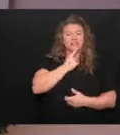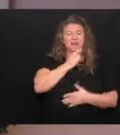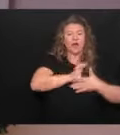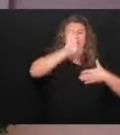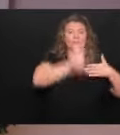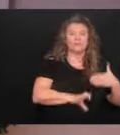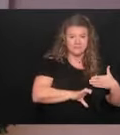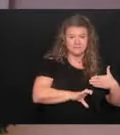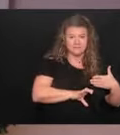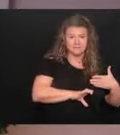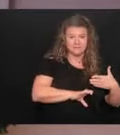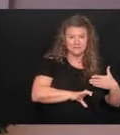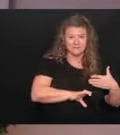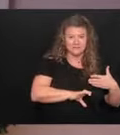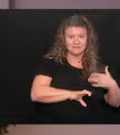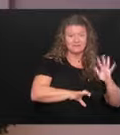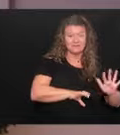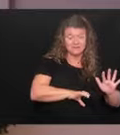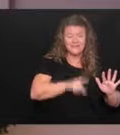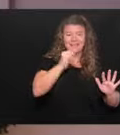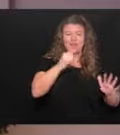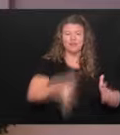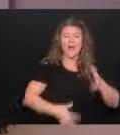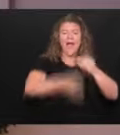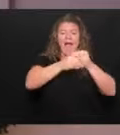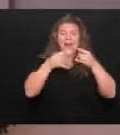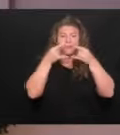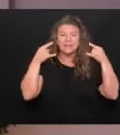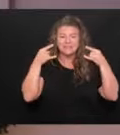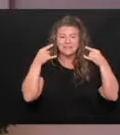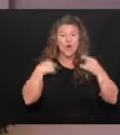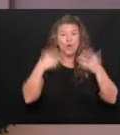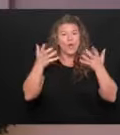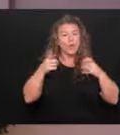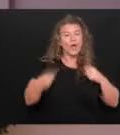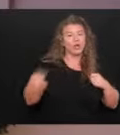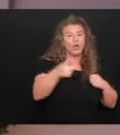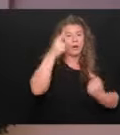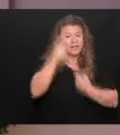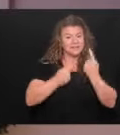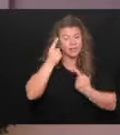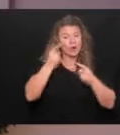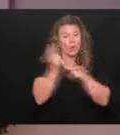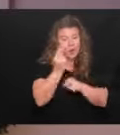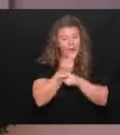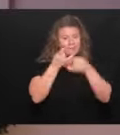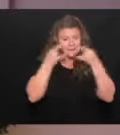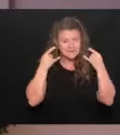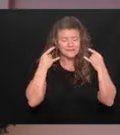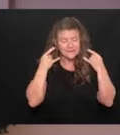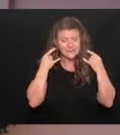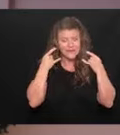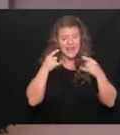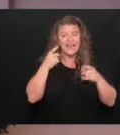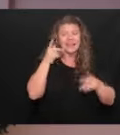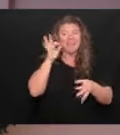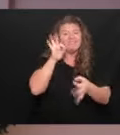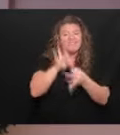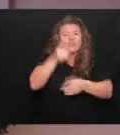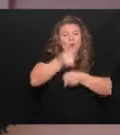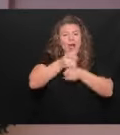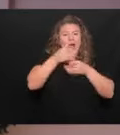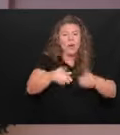look at the role of masks, we want people to consider, wearing masks that fit tightly around the